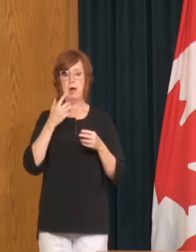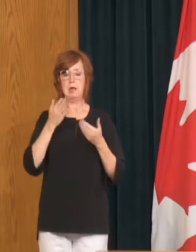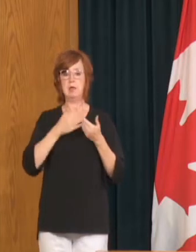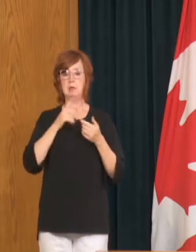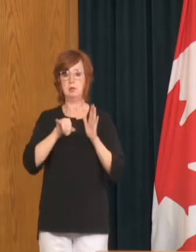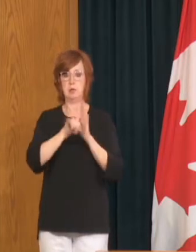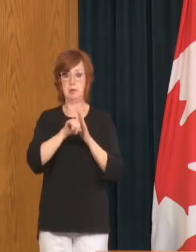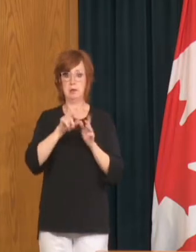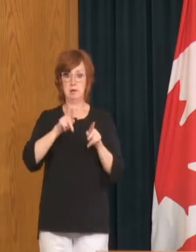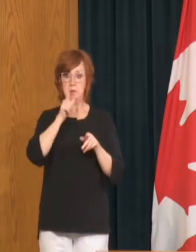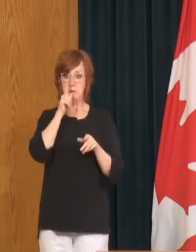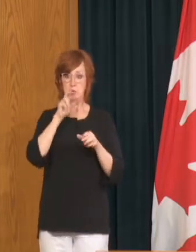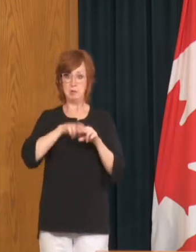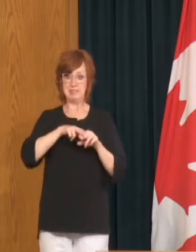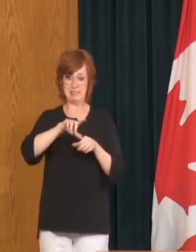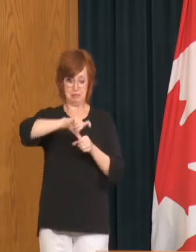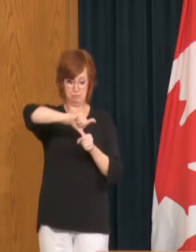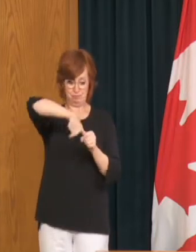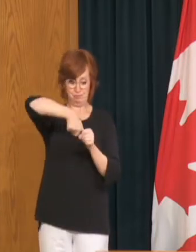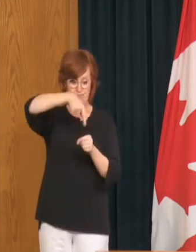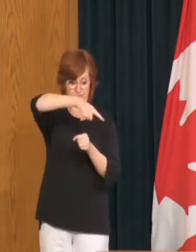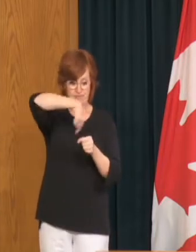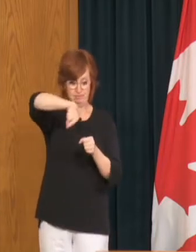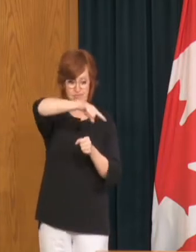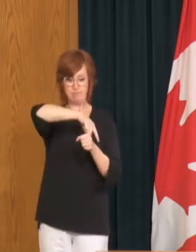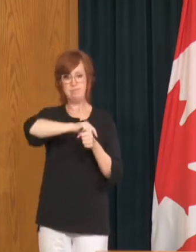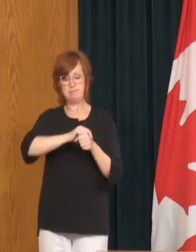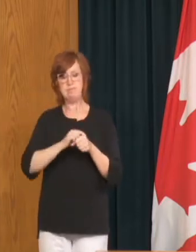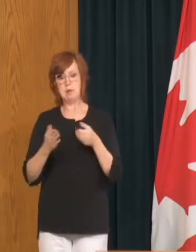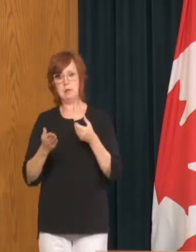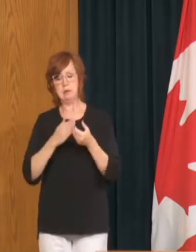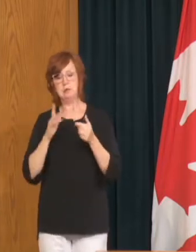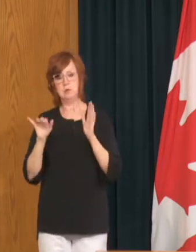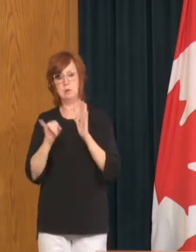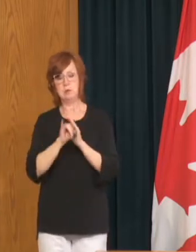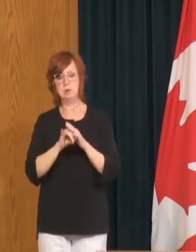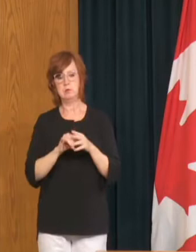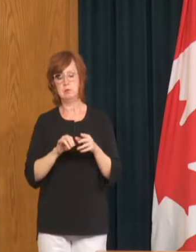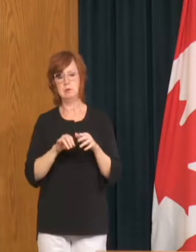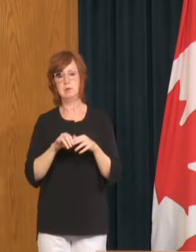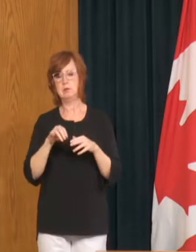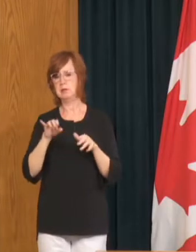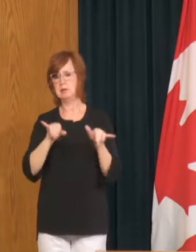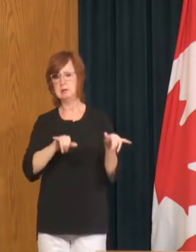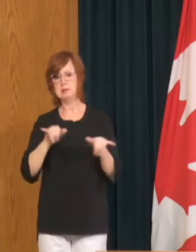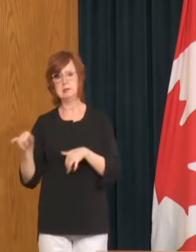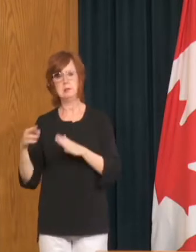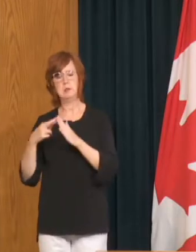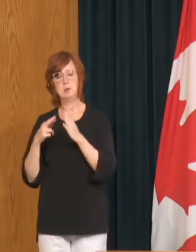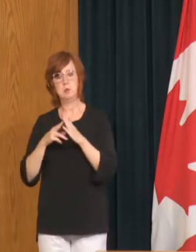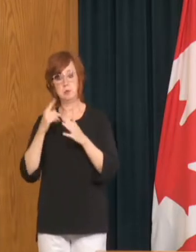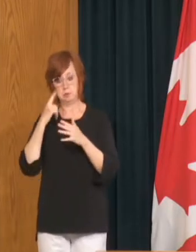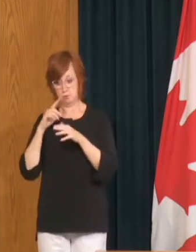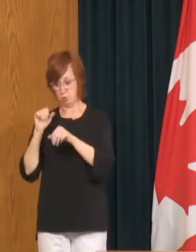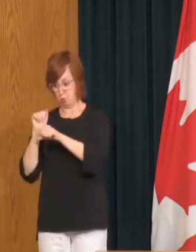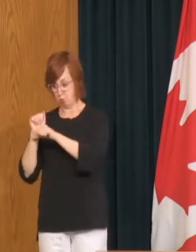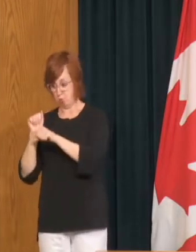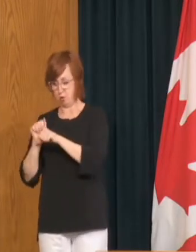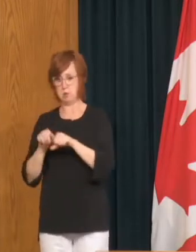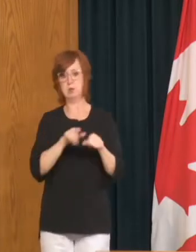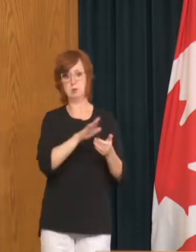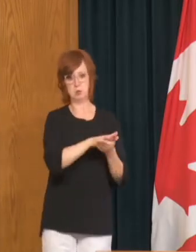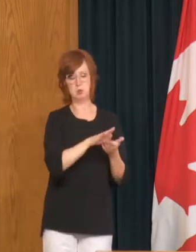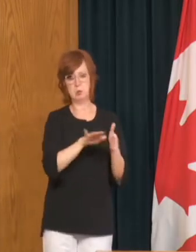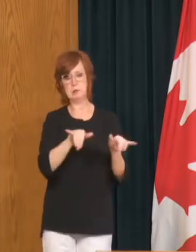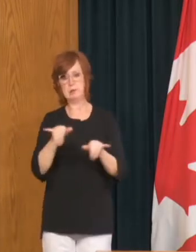apply for all of us going back to work are the same principles that apply to university setting. And of course, school settings are different because